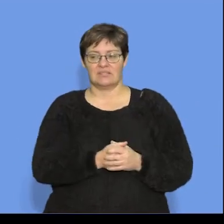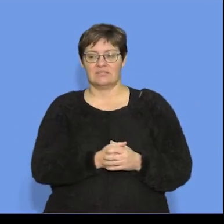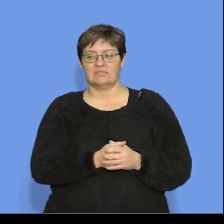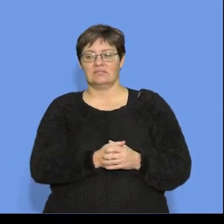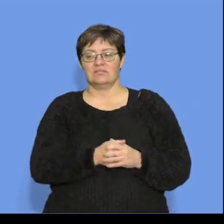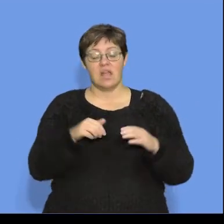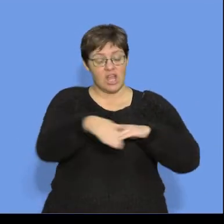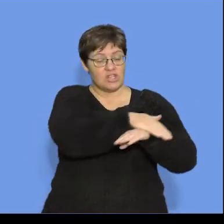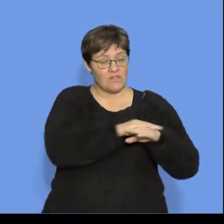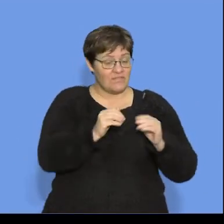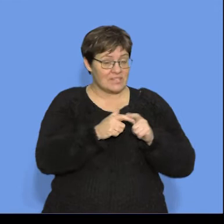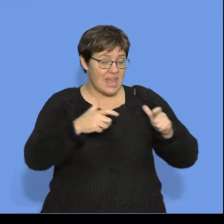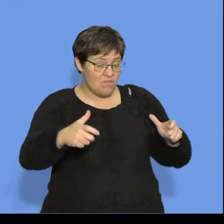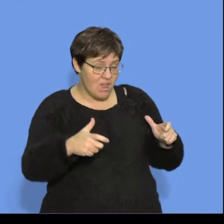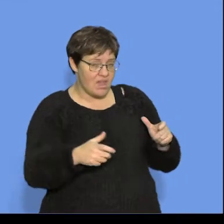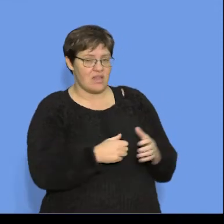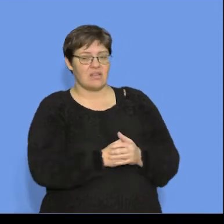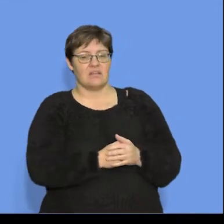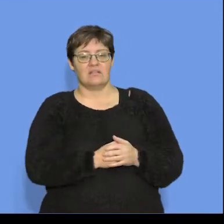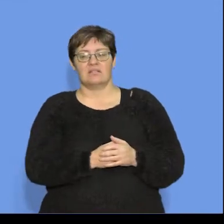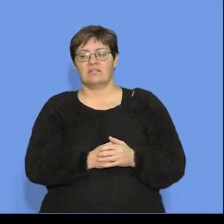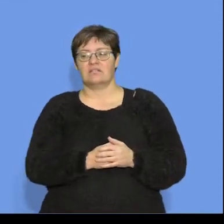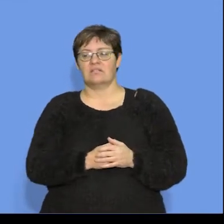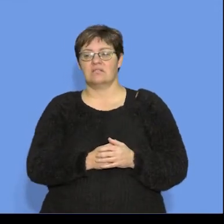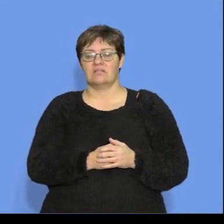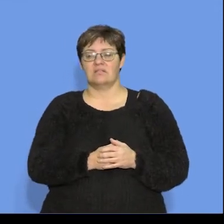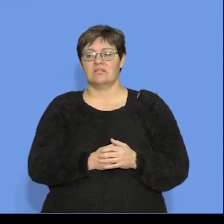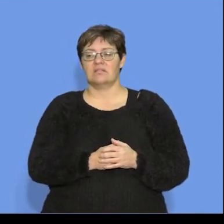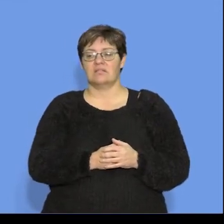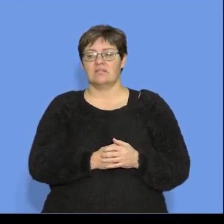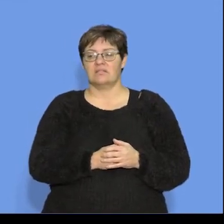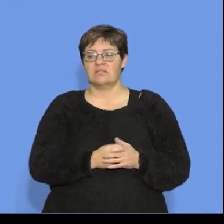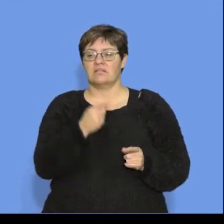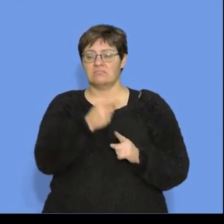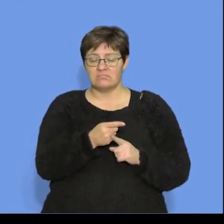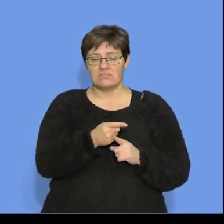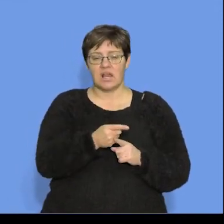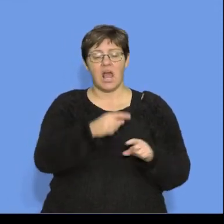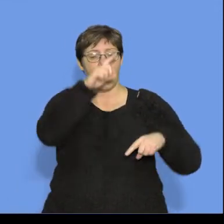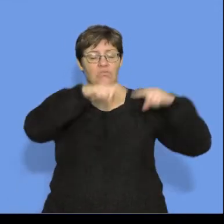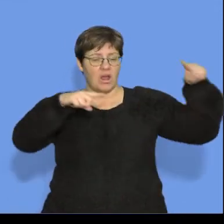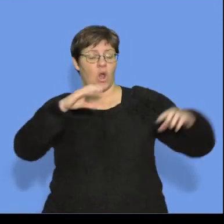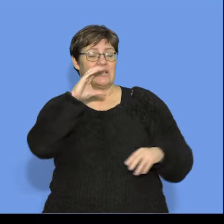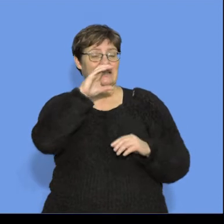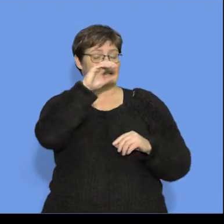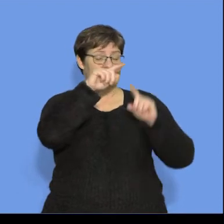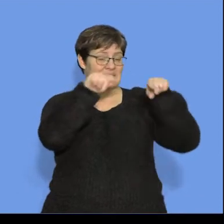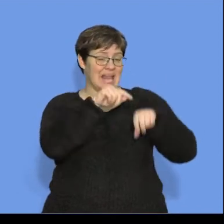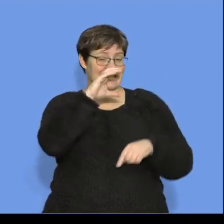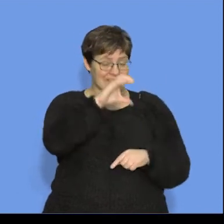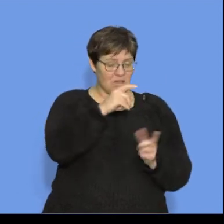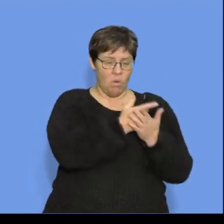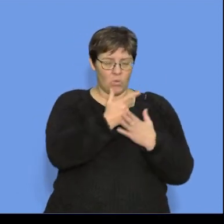surface area affects the reaction. The concentration also affects the rate of reaction. And when we talk